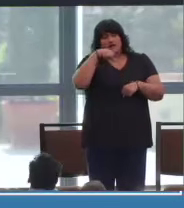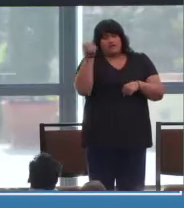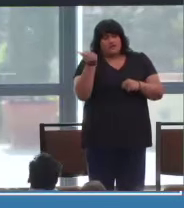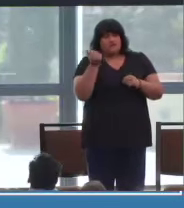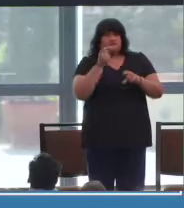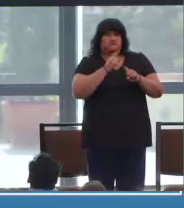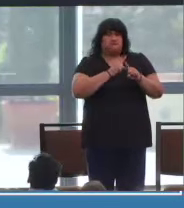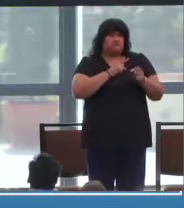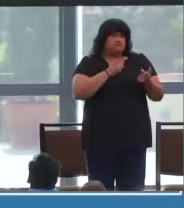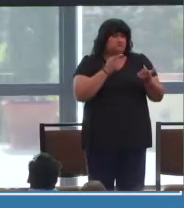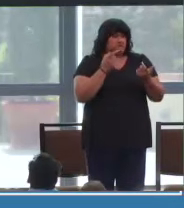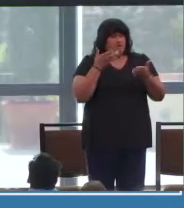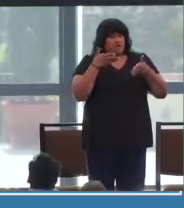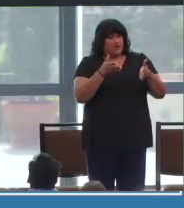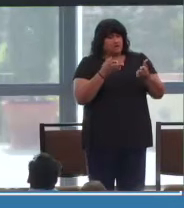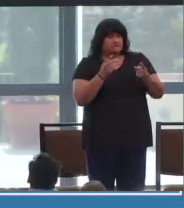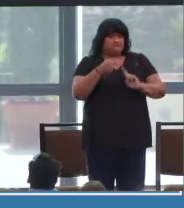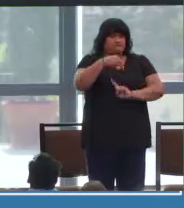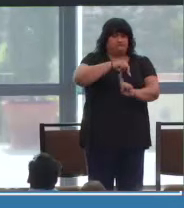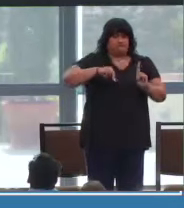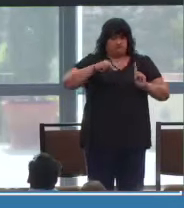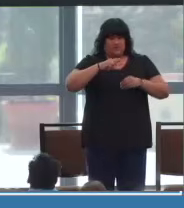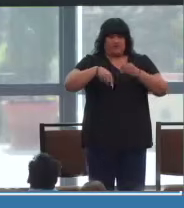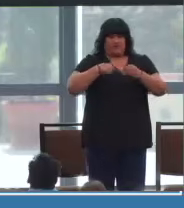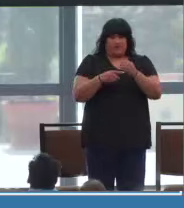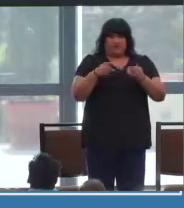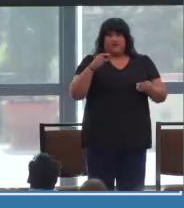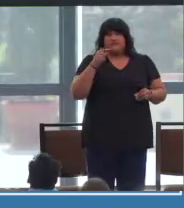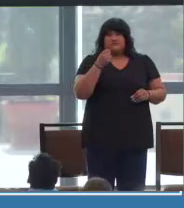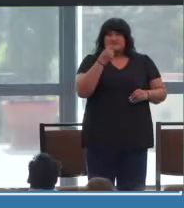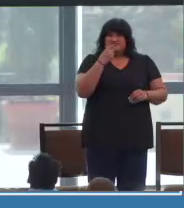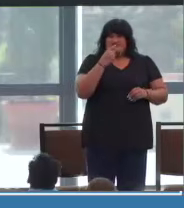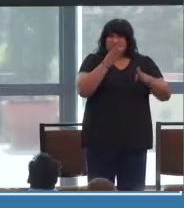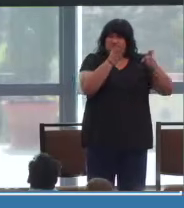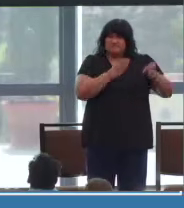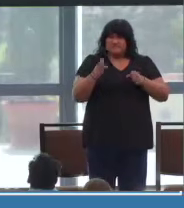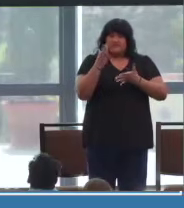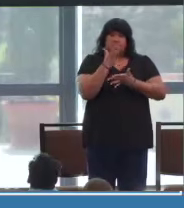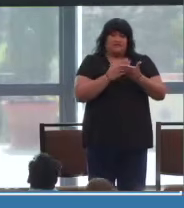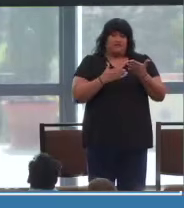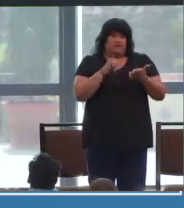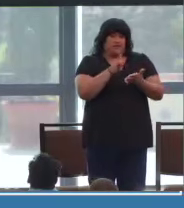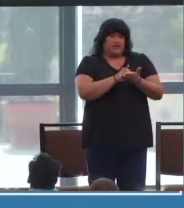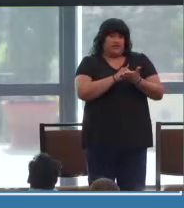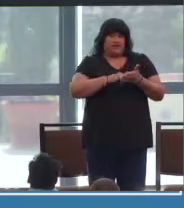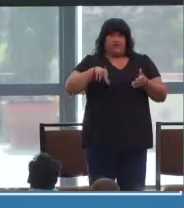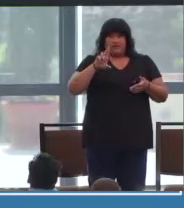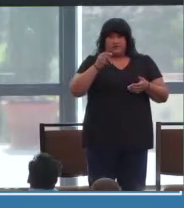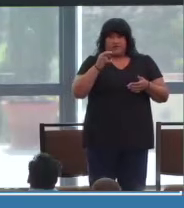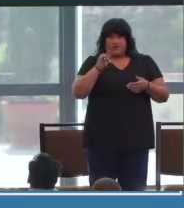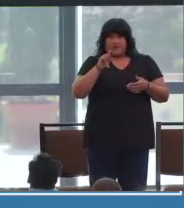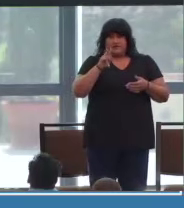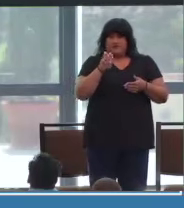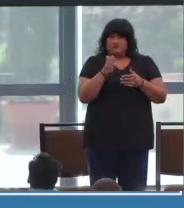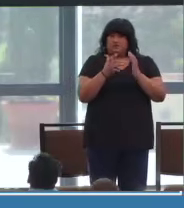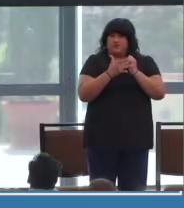thinking about long-term contraception planning, and some of that is using some of the assisted reproductive technology. And there